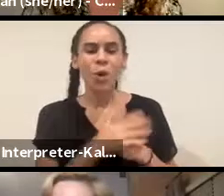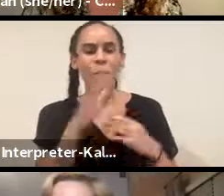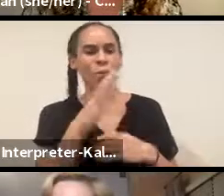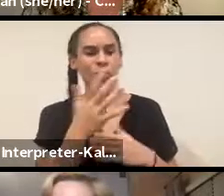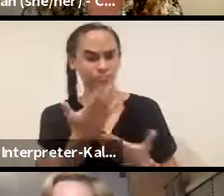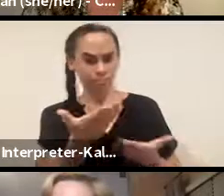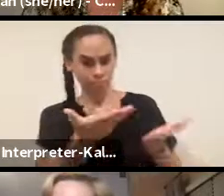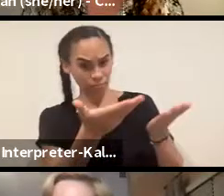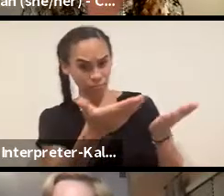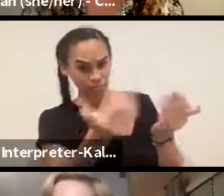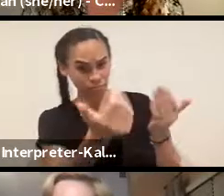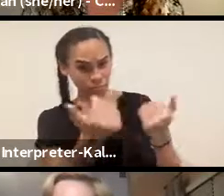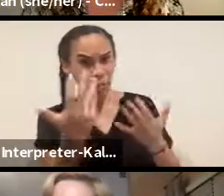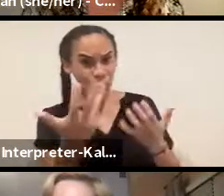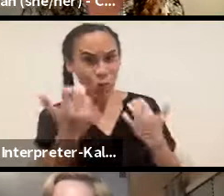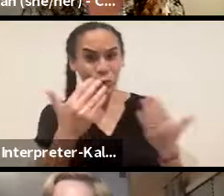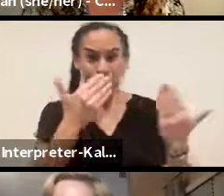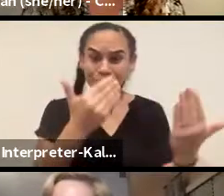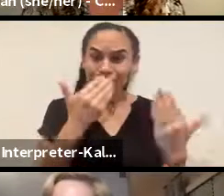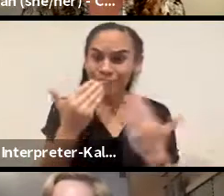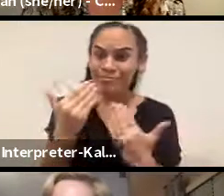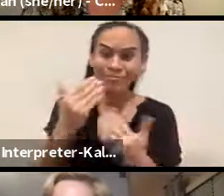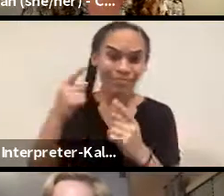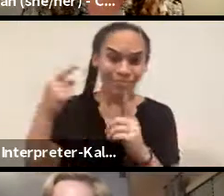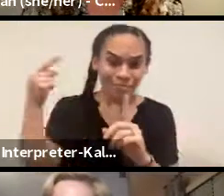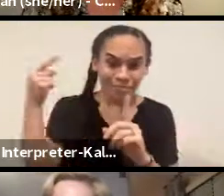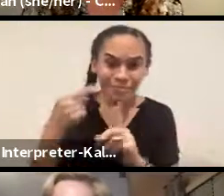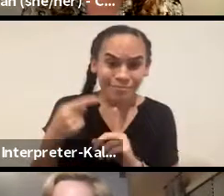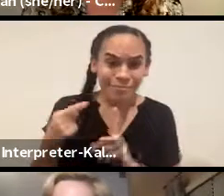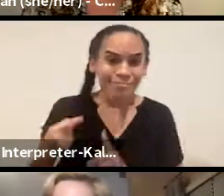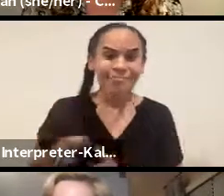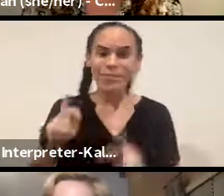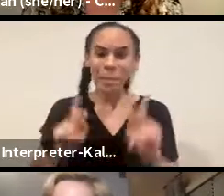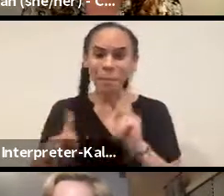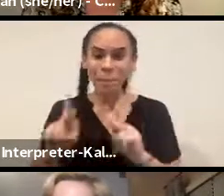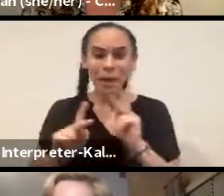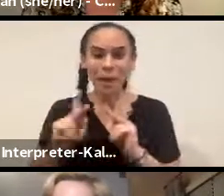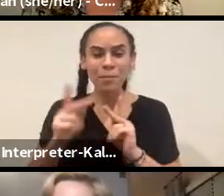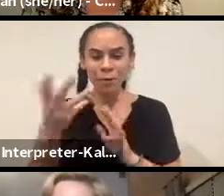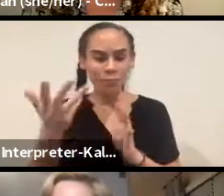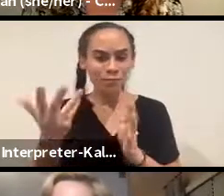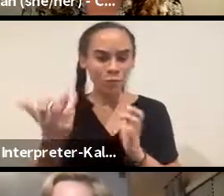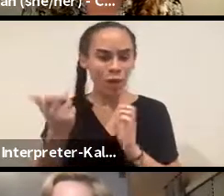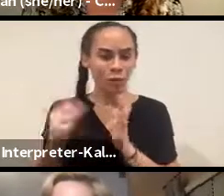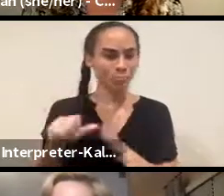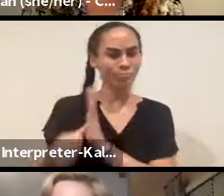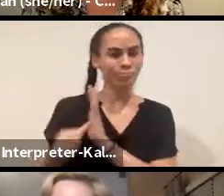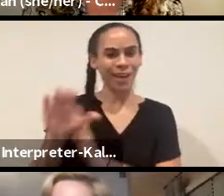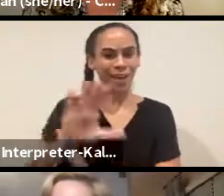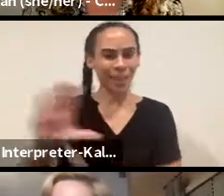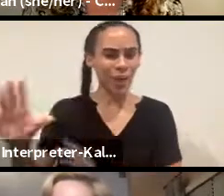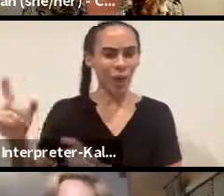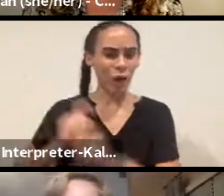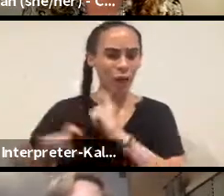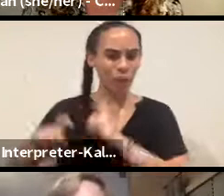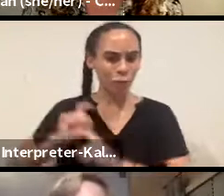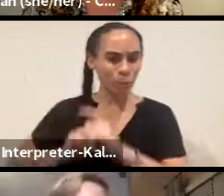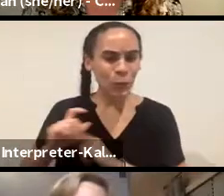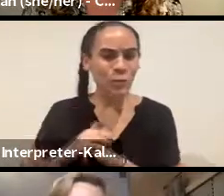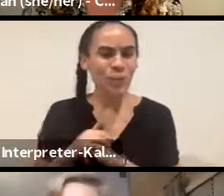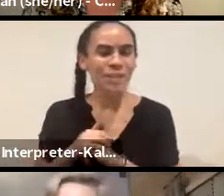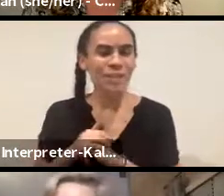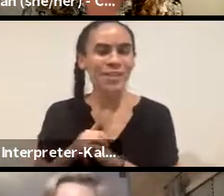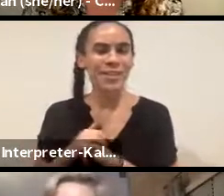thank people, thank anyone who has supported you that you want to draw attention to in this moment for their contributions.